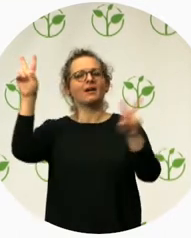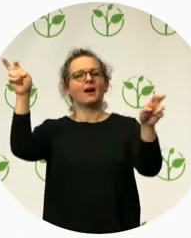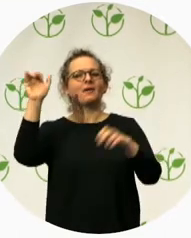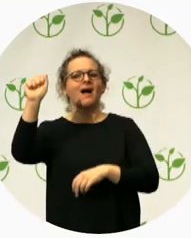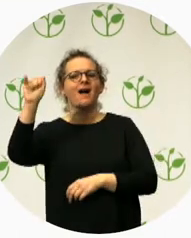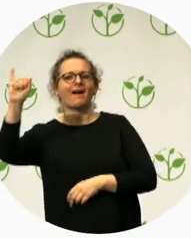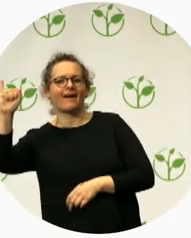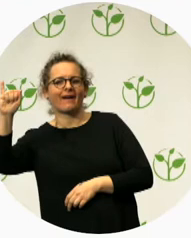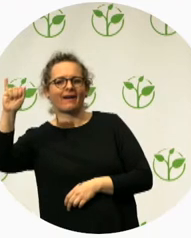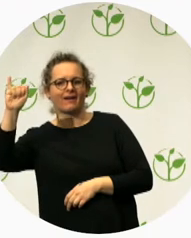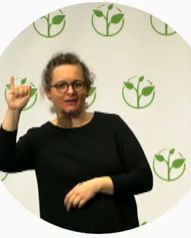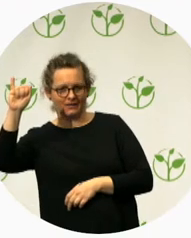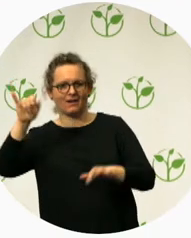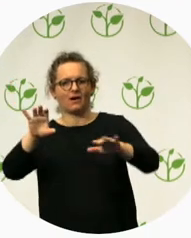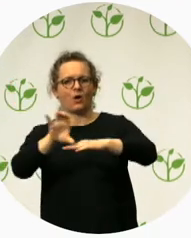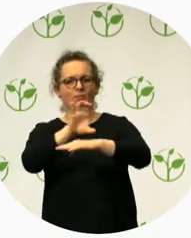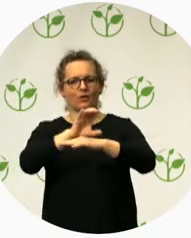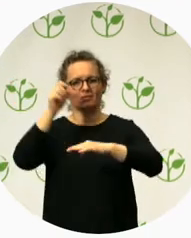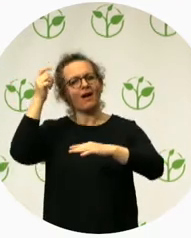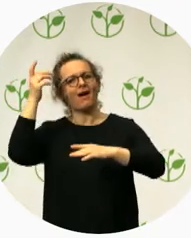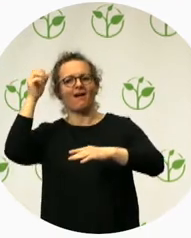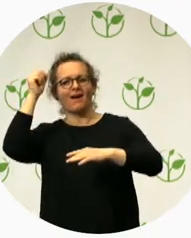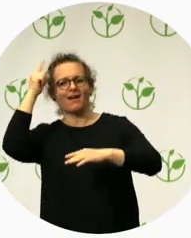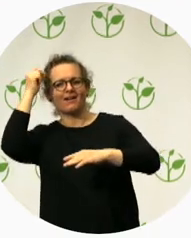touch. I think, Christoph, you already started it.